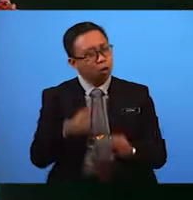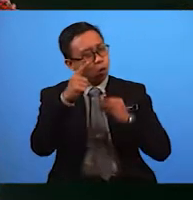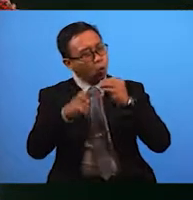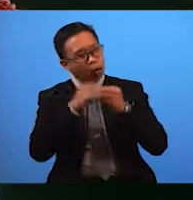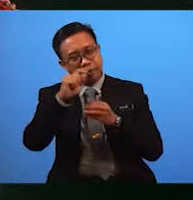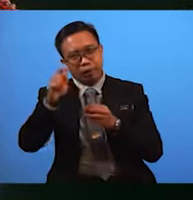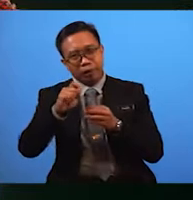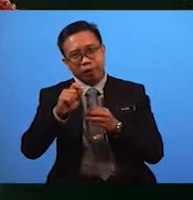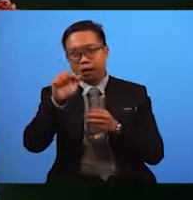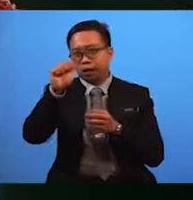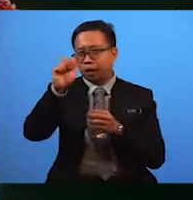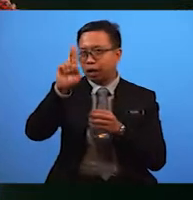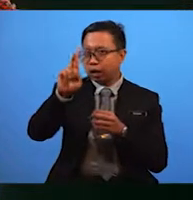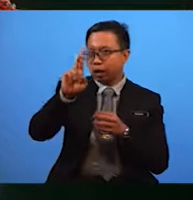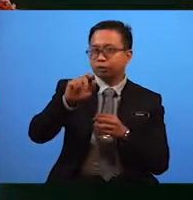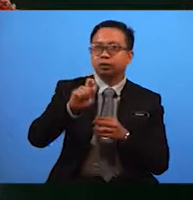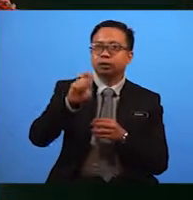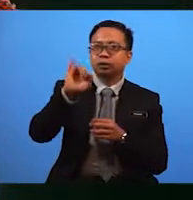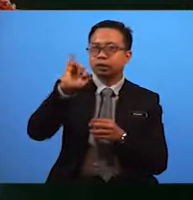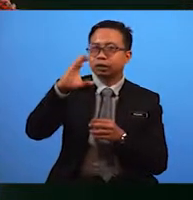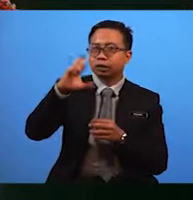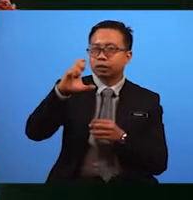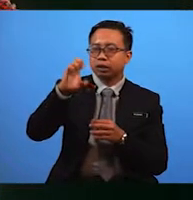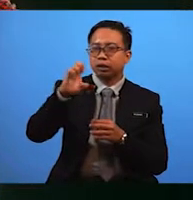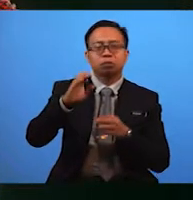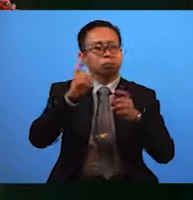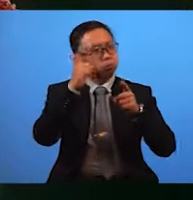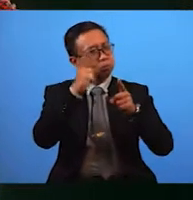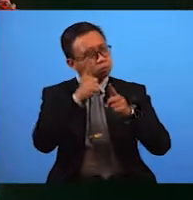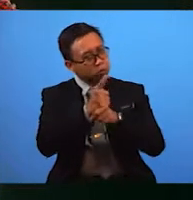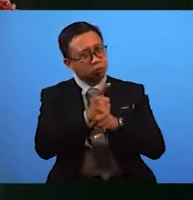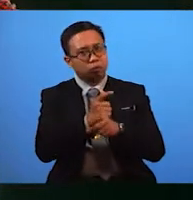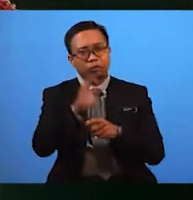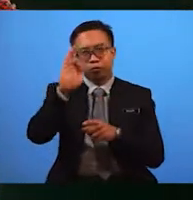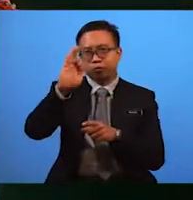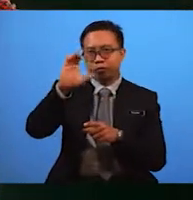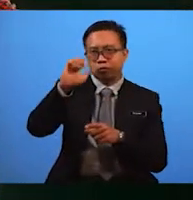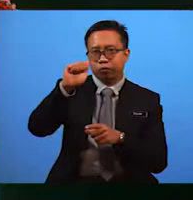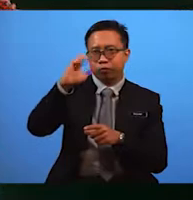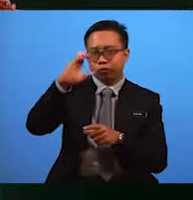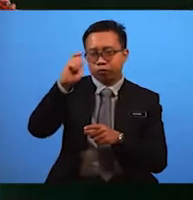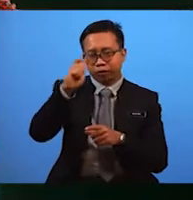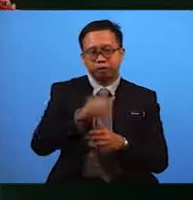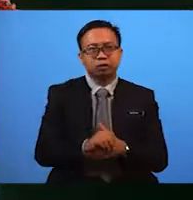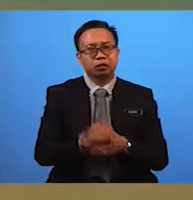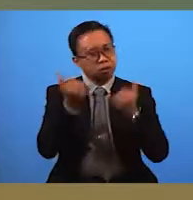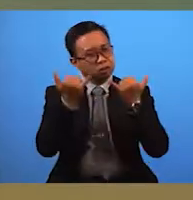an article, we are writing something factual, and in this case, a current